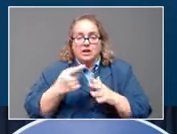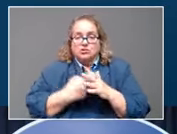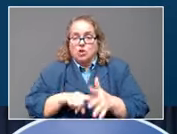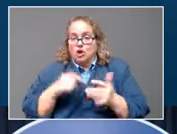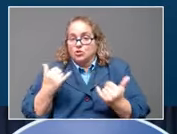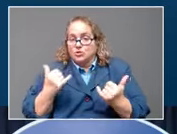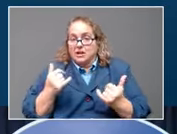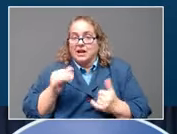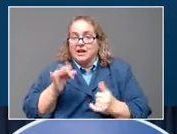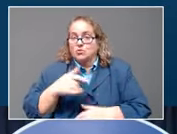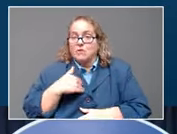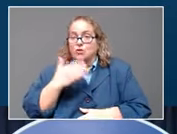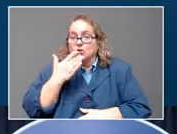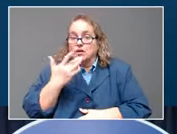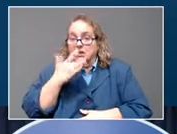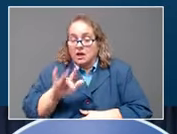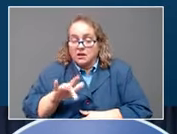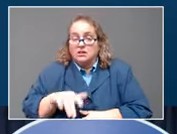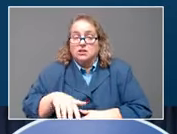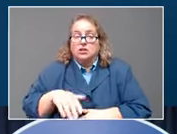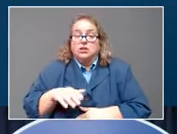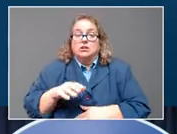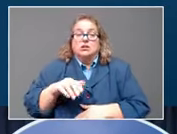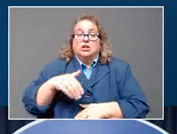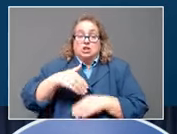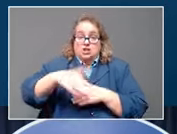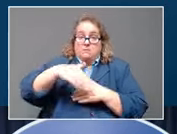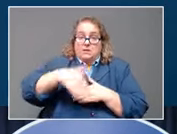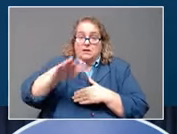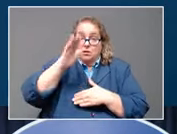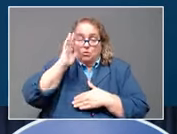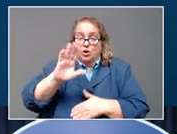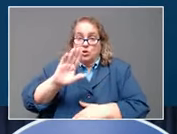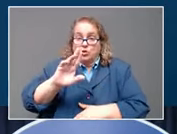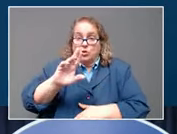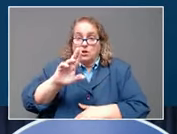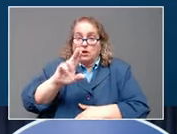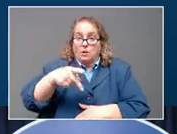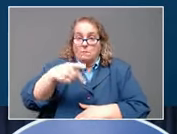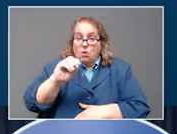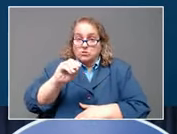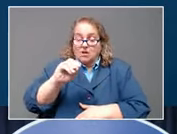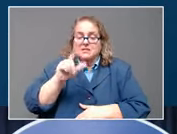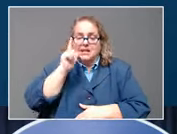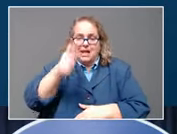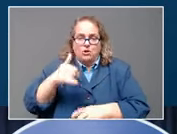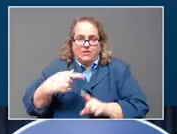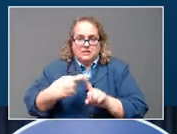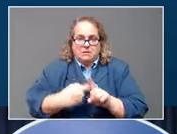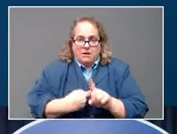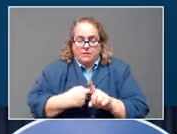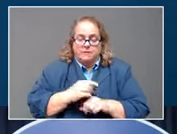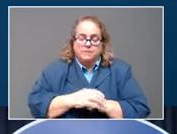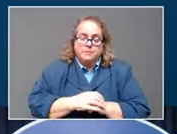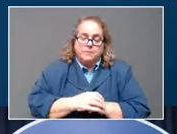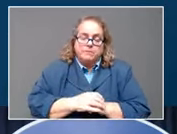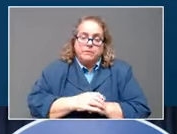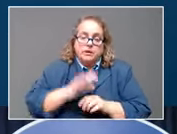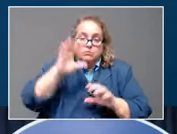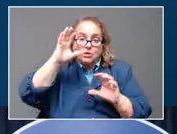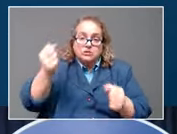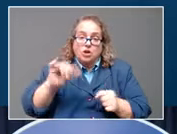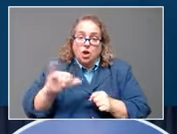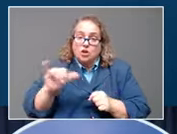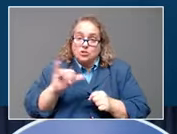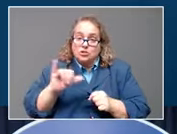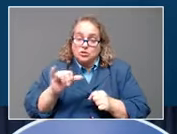fortune. They say shipping of these should come by United States Postal Service later this month. Additionally, the president has communicated that private